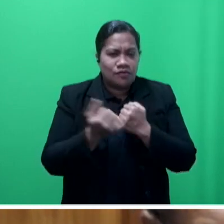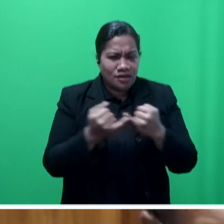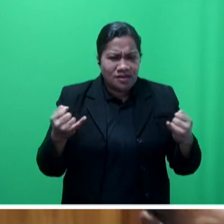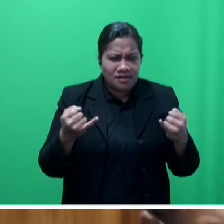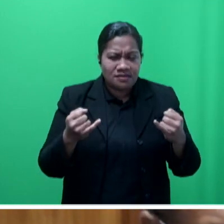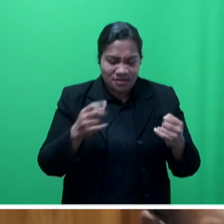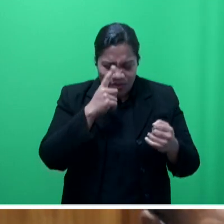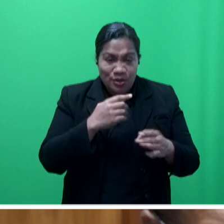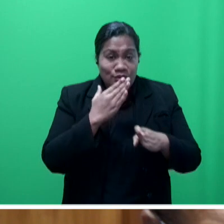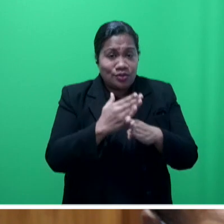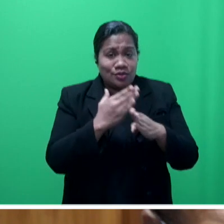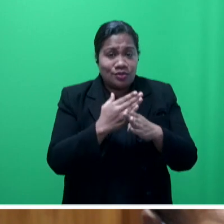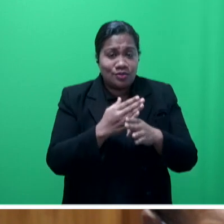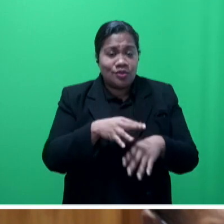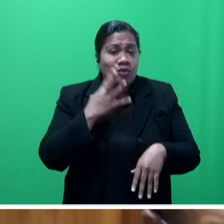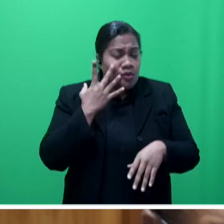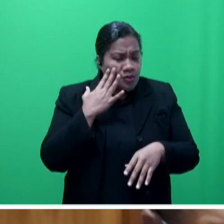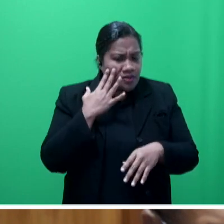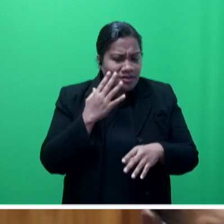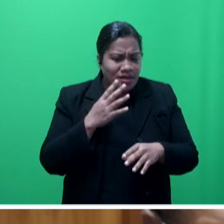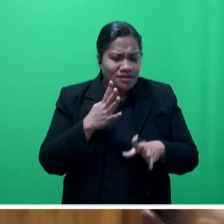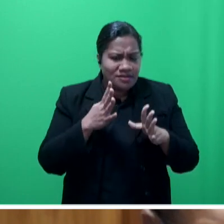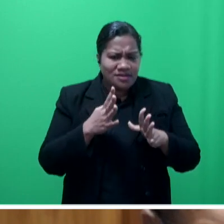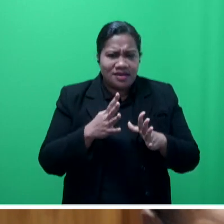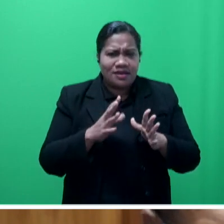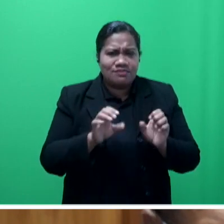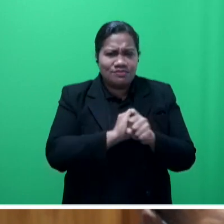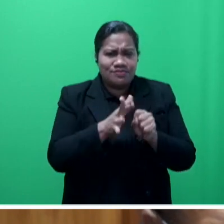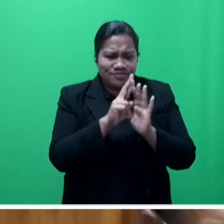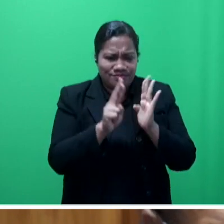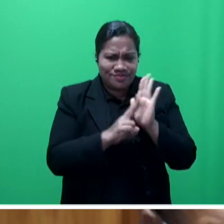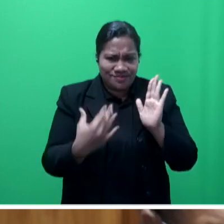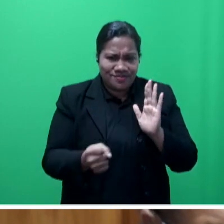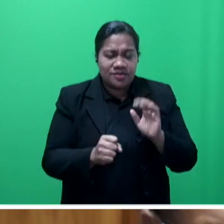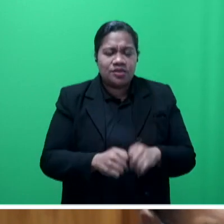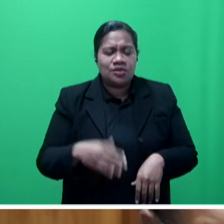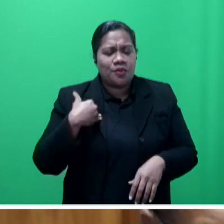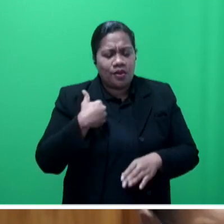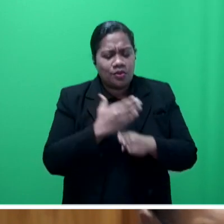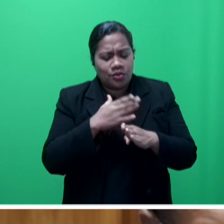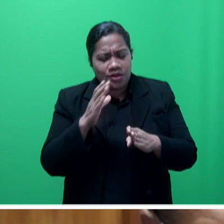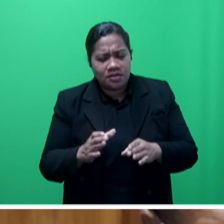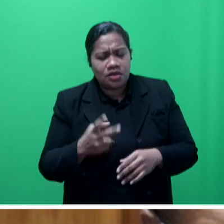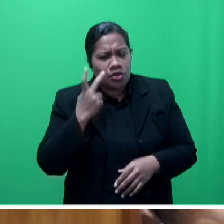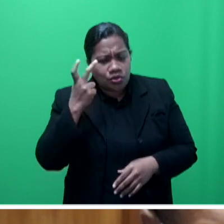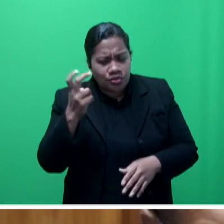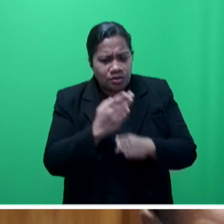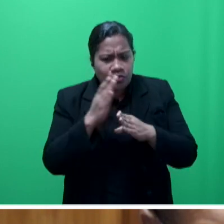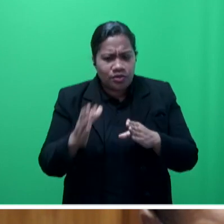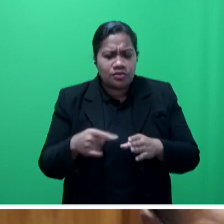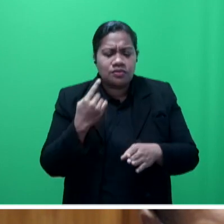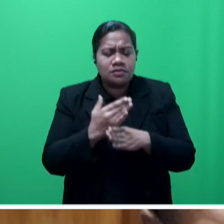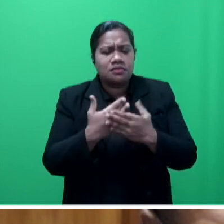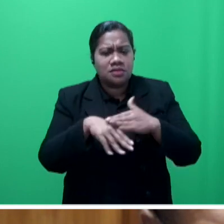courage during this particular containment period that we had. The health workers, the tourism workers who serviced the quarantine hotels,